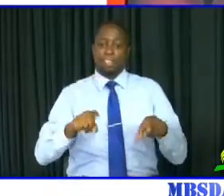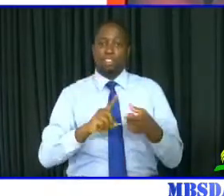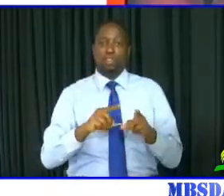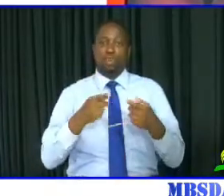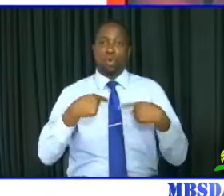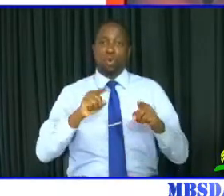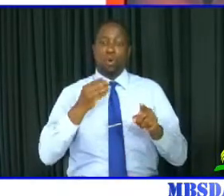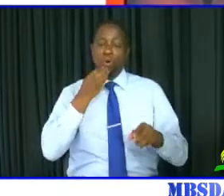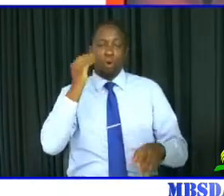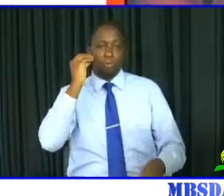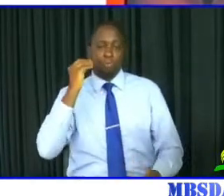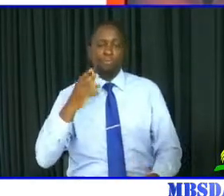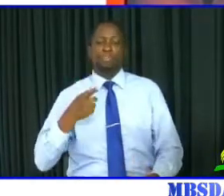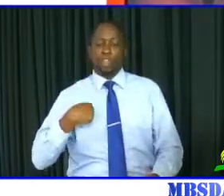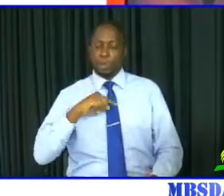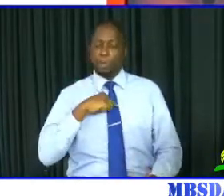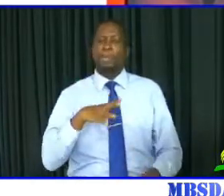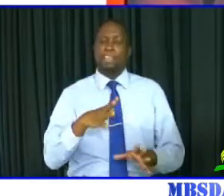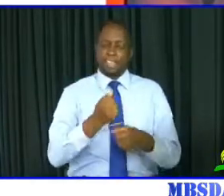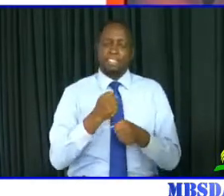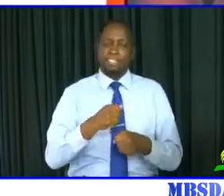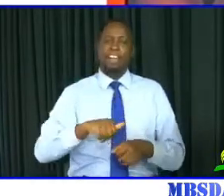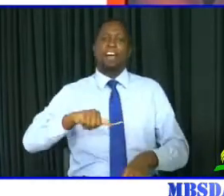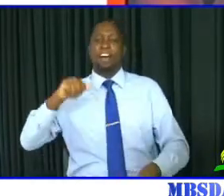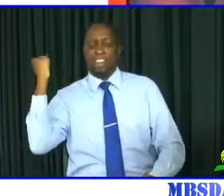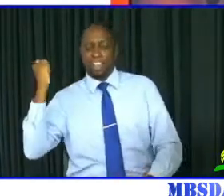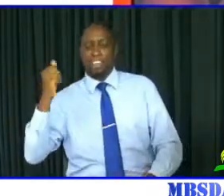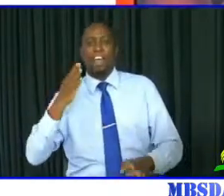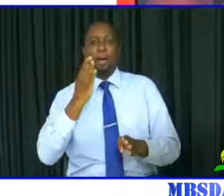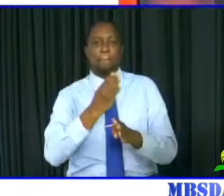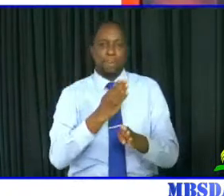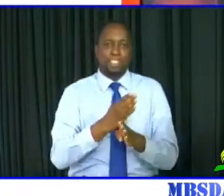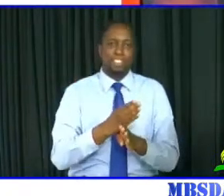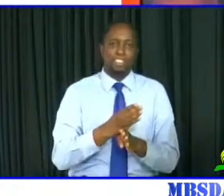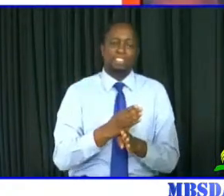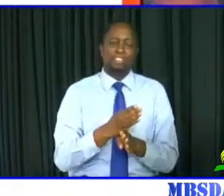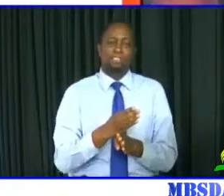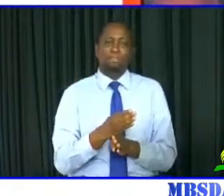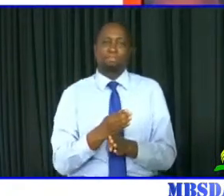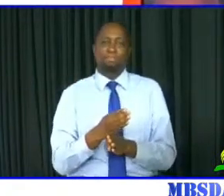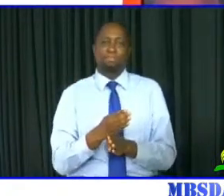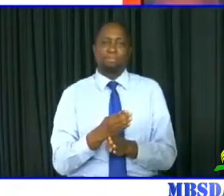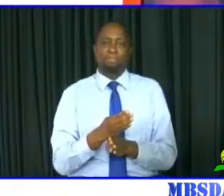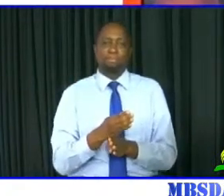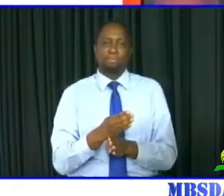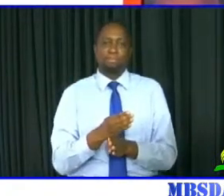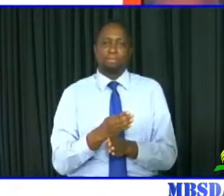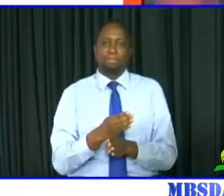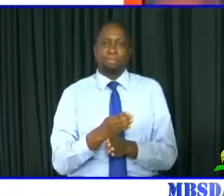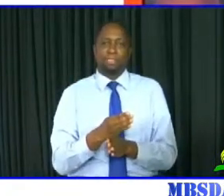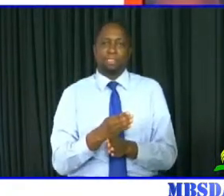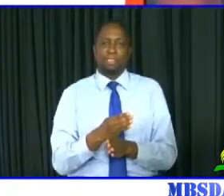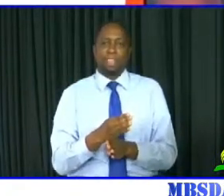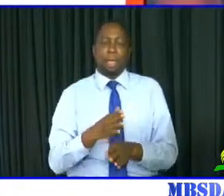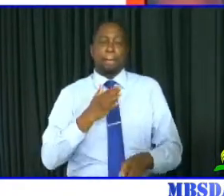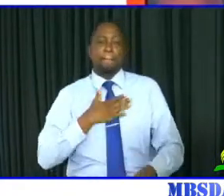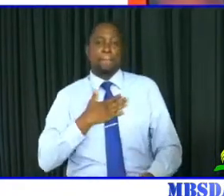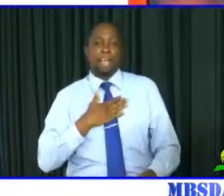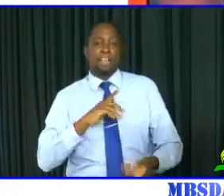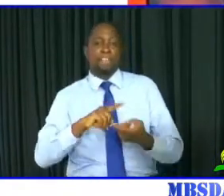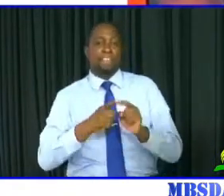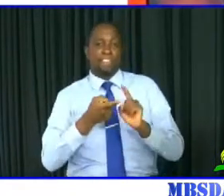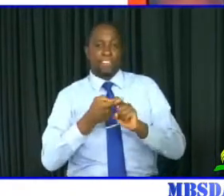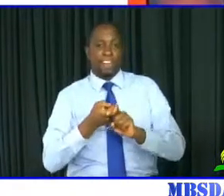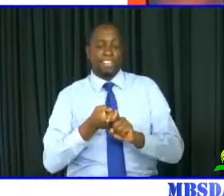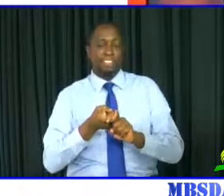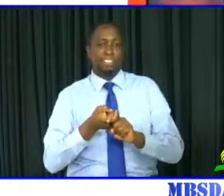We got another bus. Chris, Wanda, and Ruth Ann, they left the bus